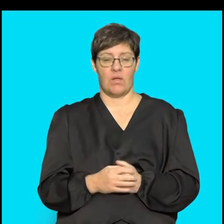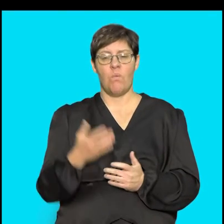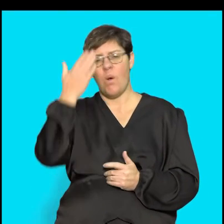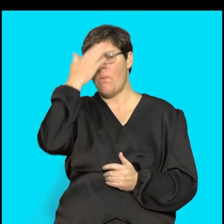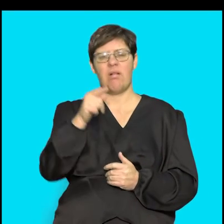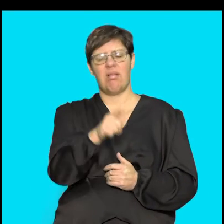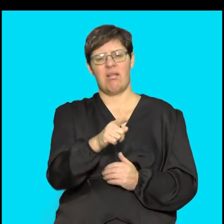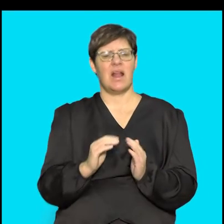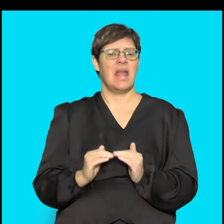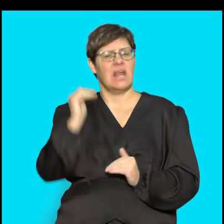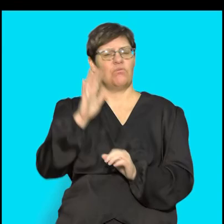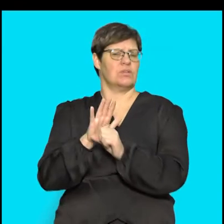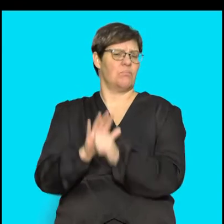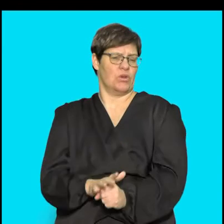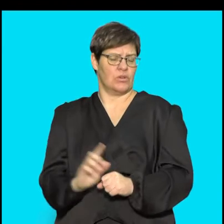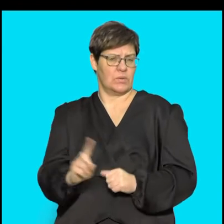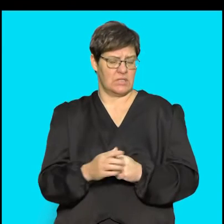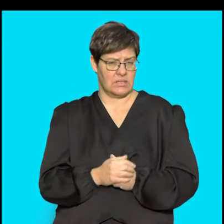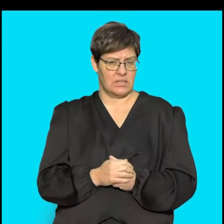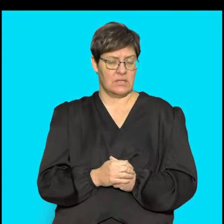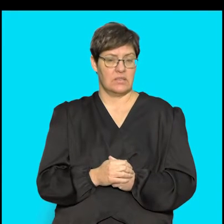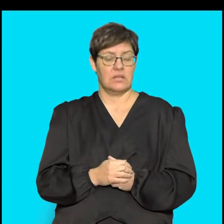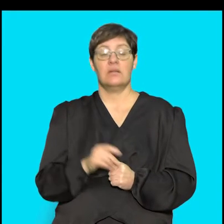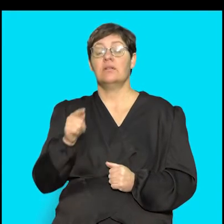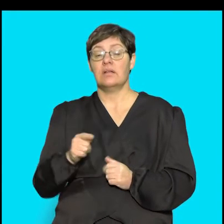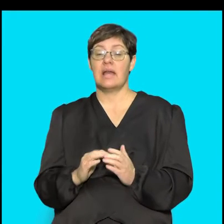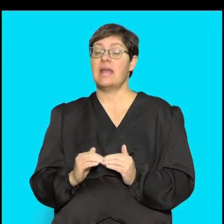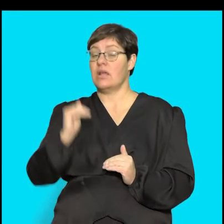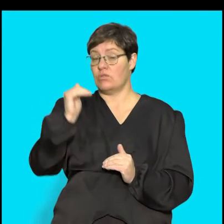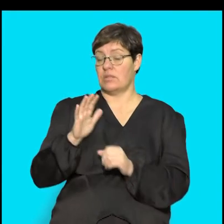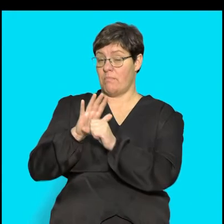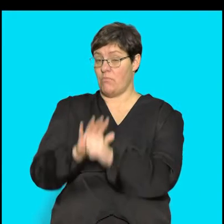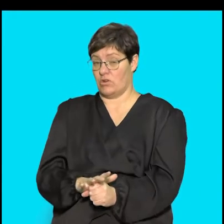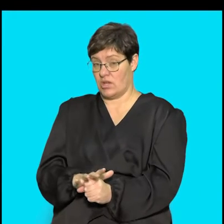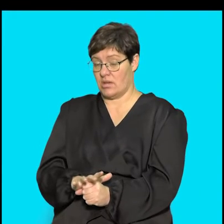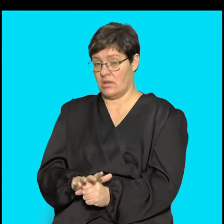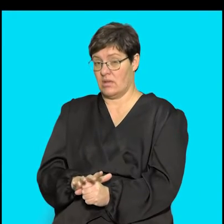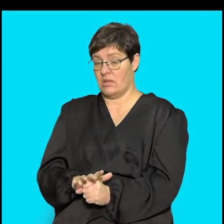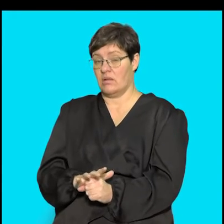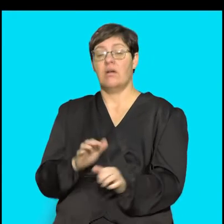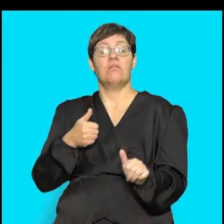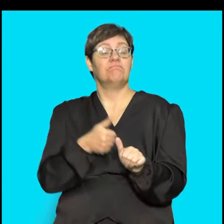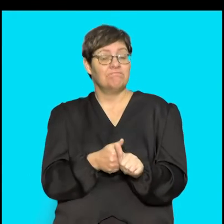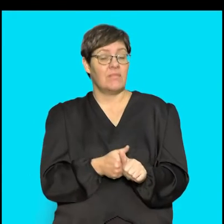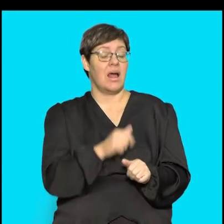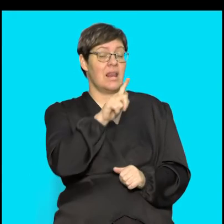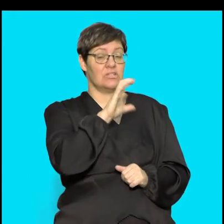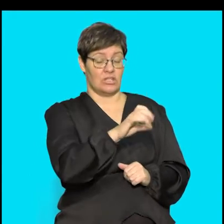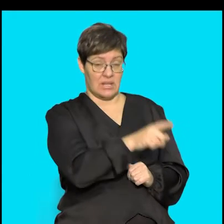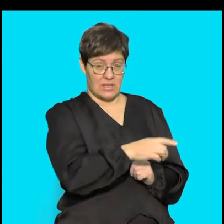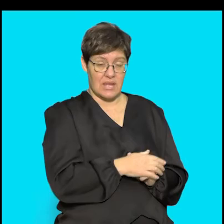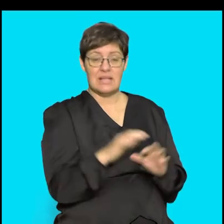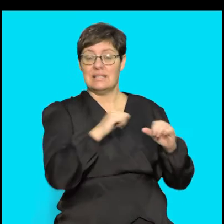What do we know about an increase in pressure? The stress is an increase in pressure, and according to Le